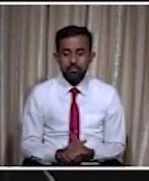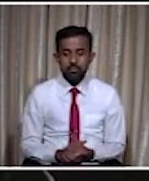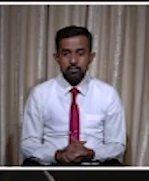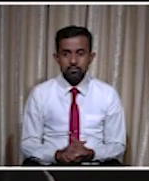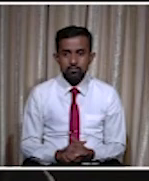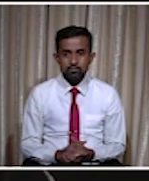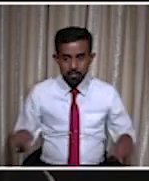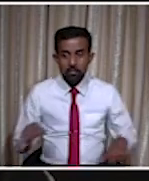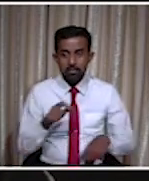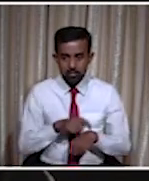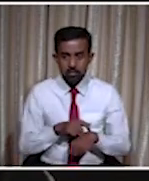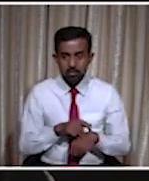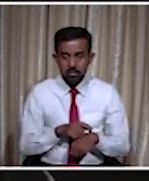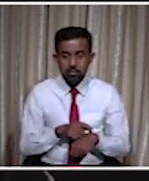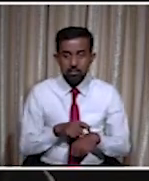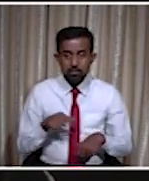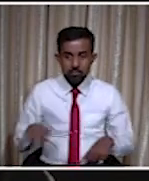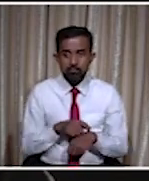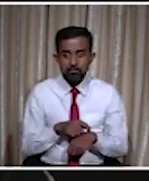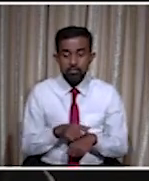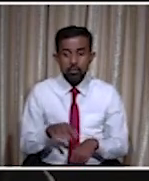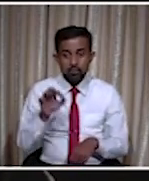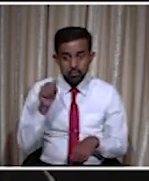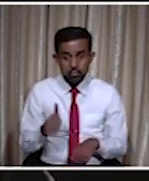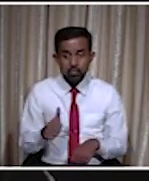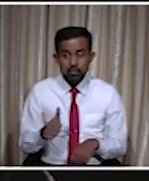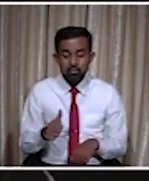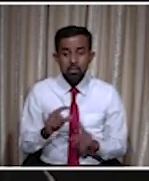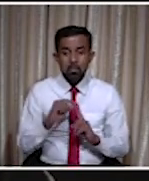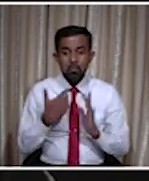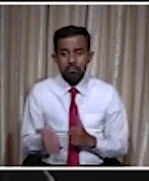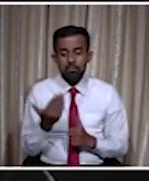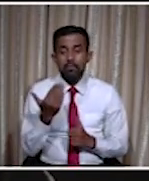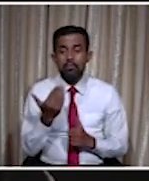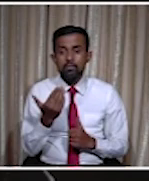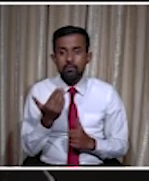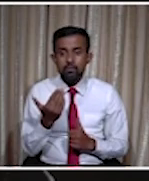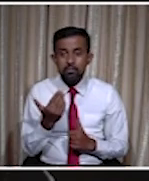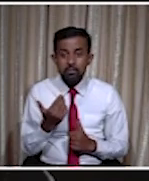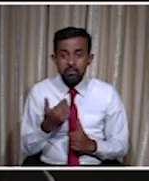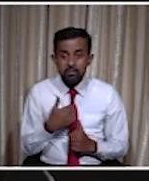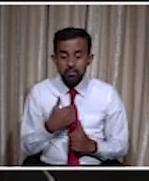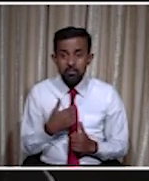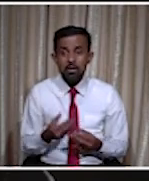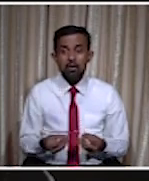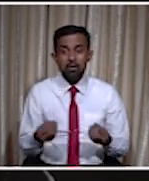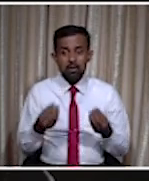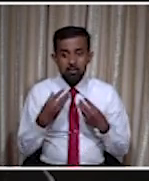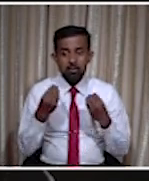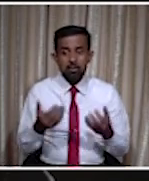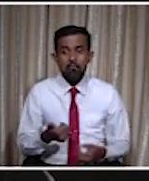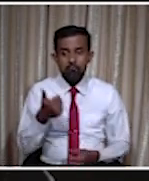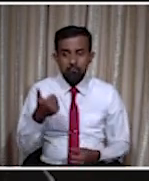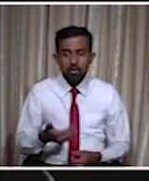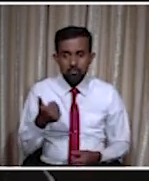and provide the necessary habitation for them to find alternate accommodation. So this matter